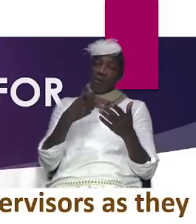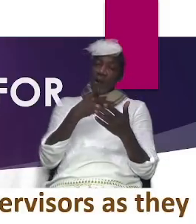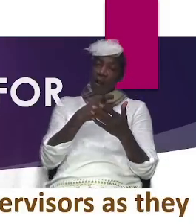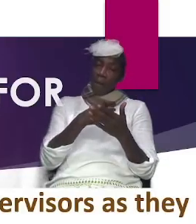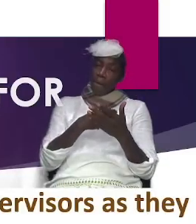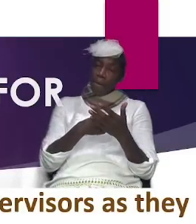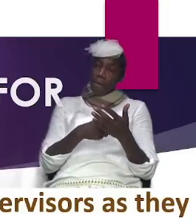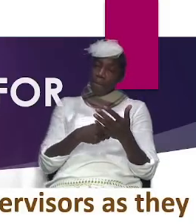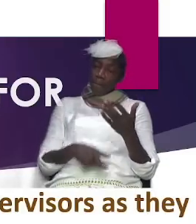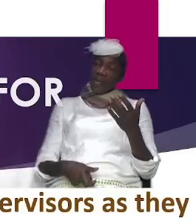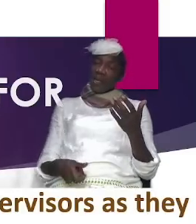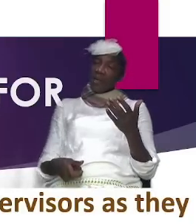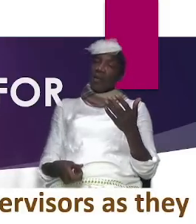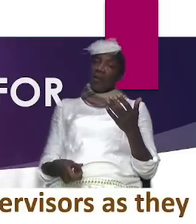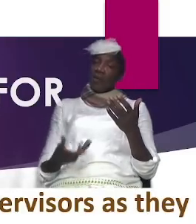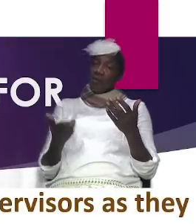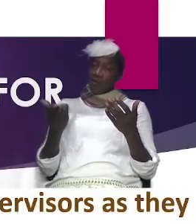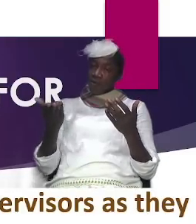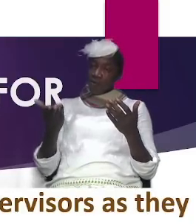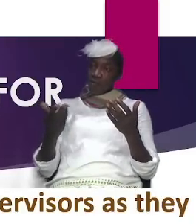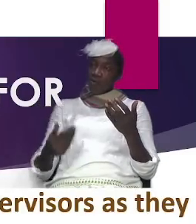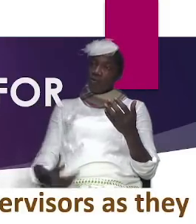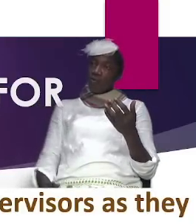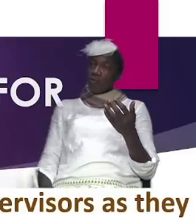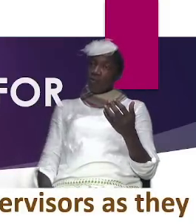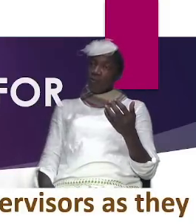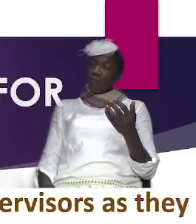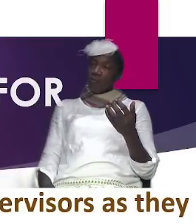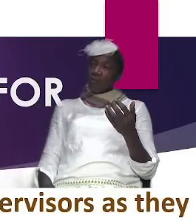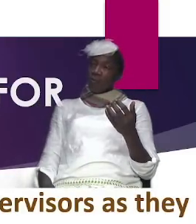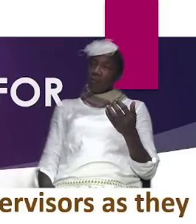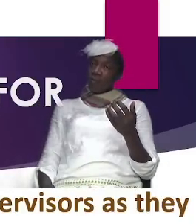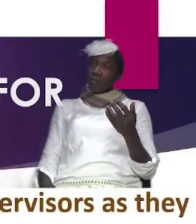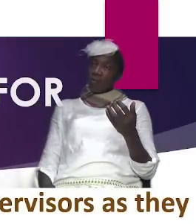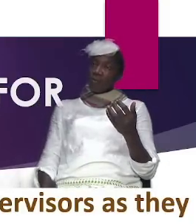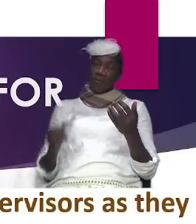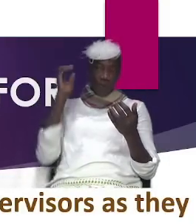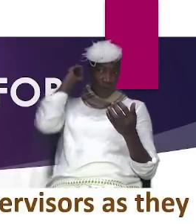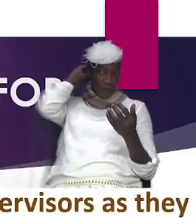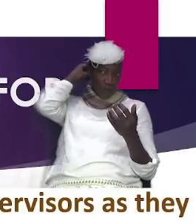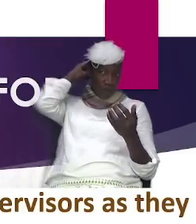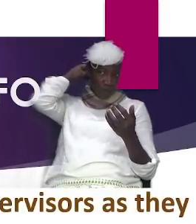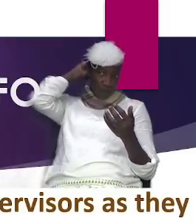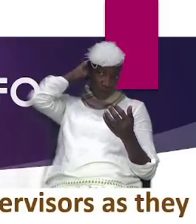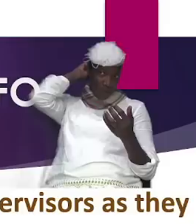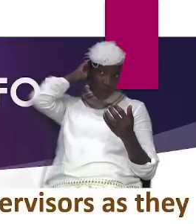or reward you. So when we get there,